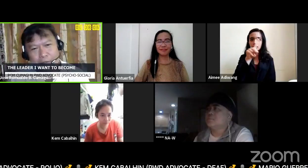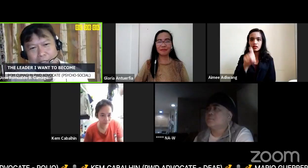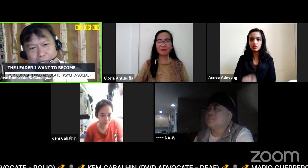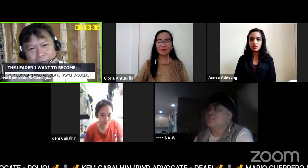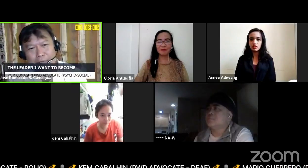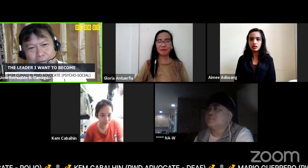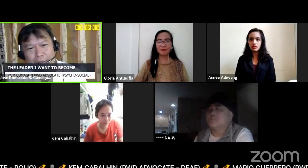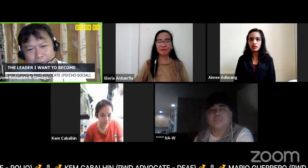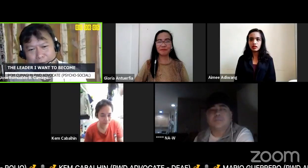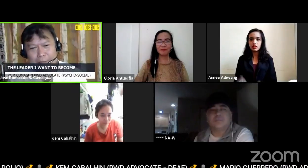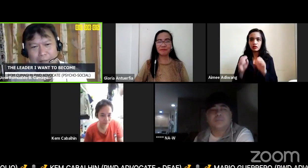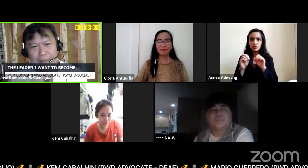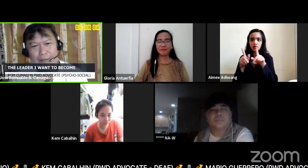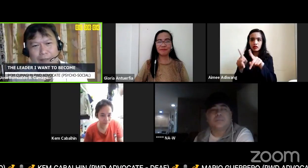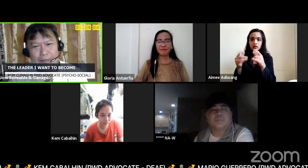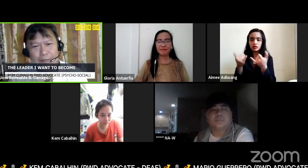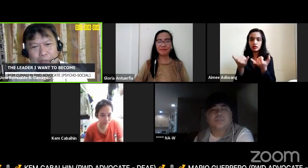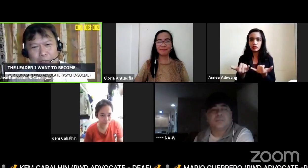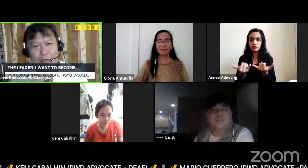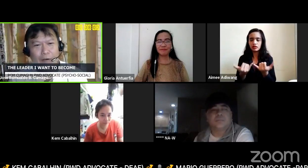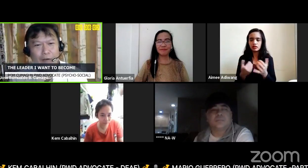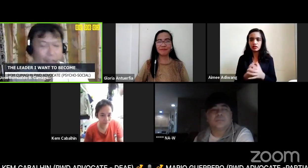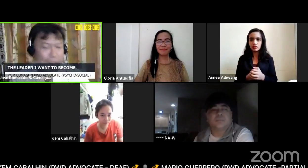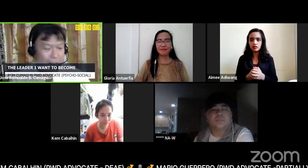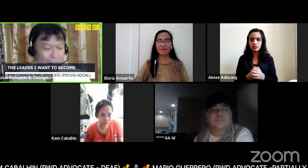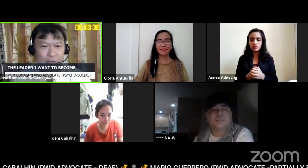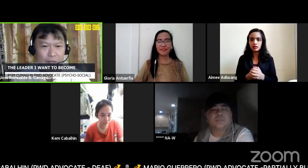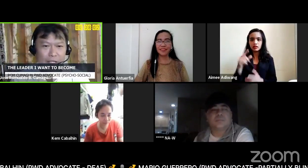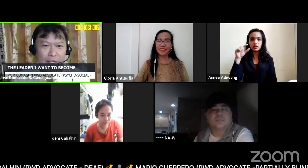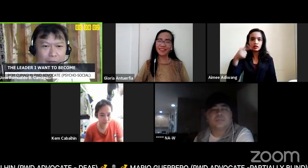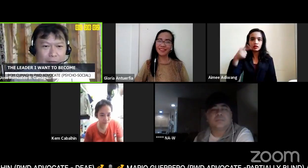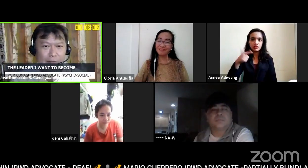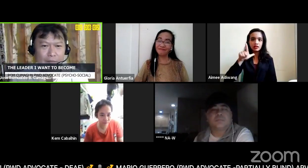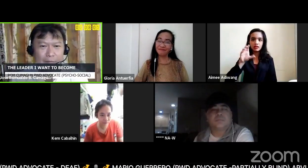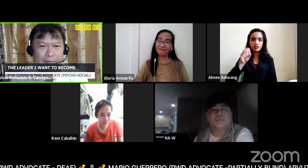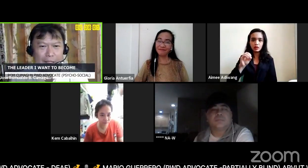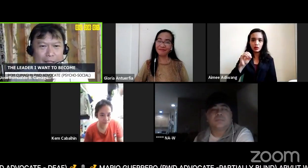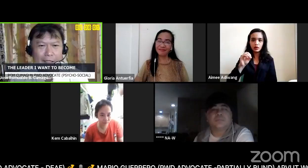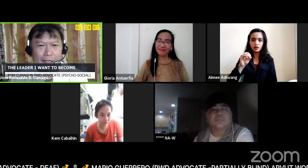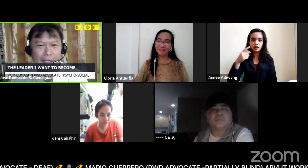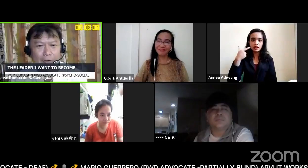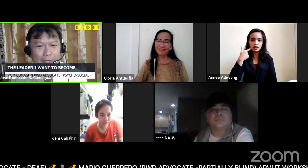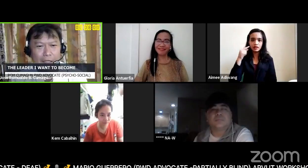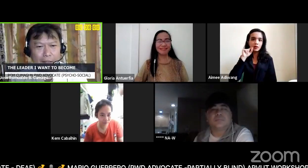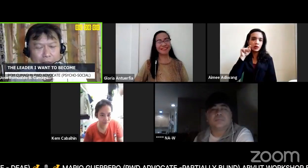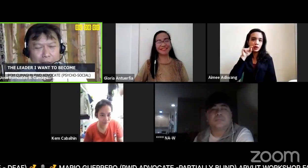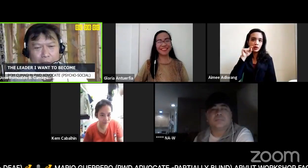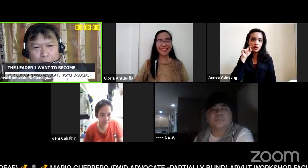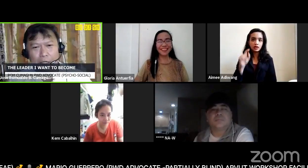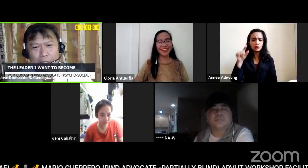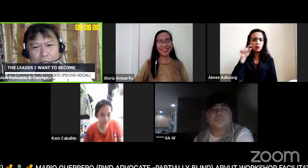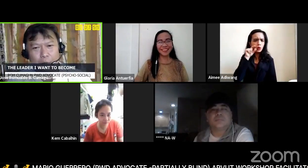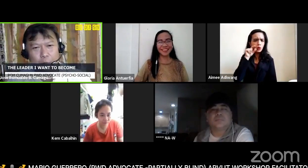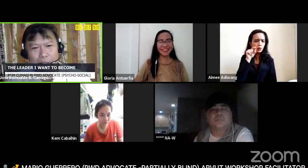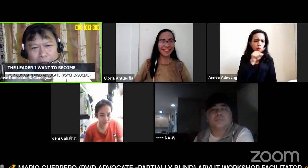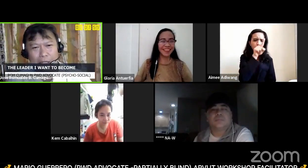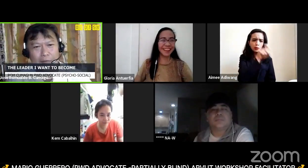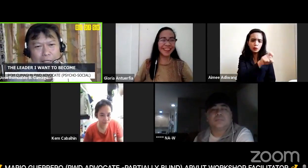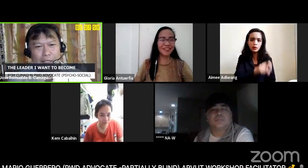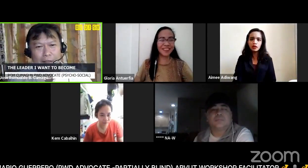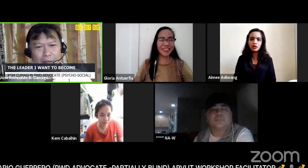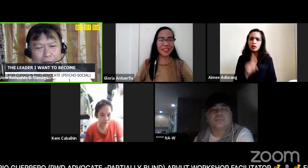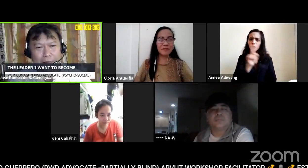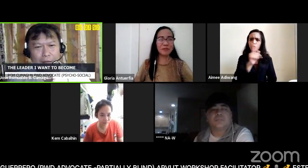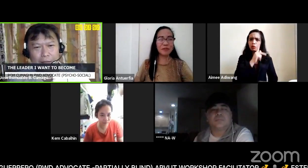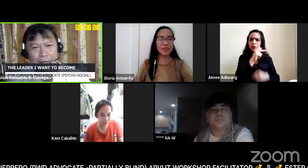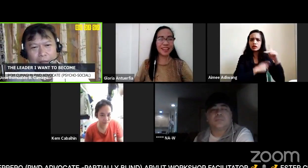the opportunity now for Miss Gloria Antuerfia. Gloria, what